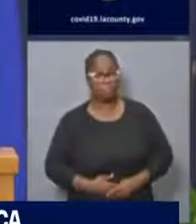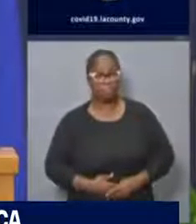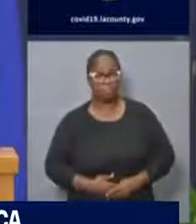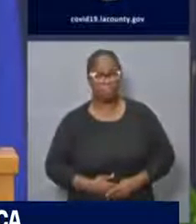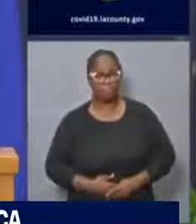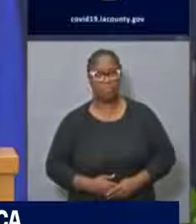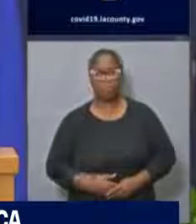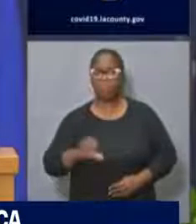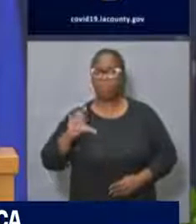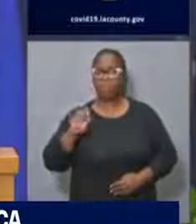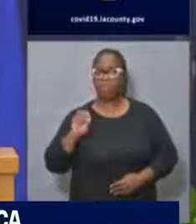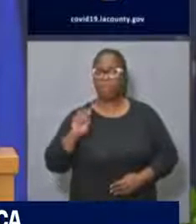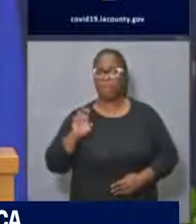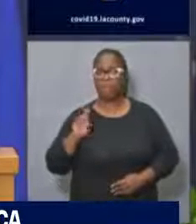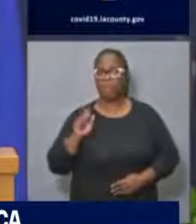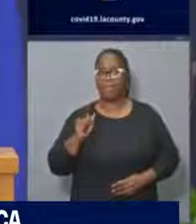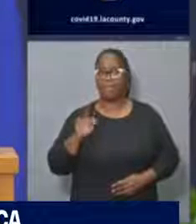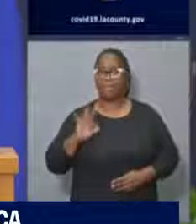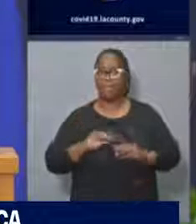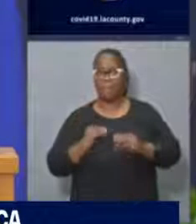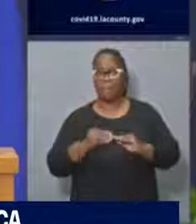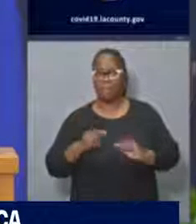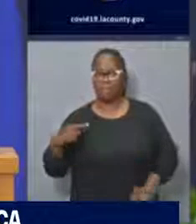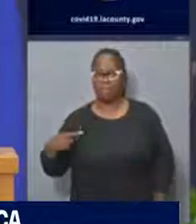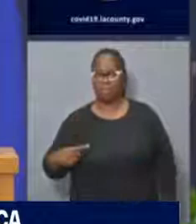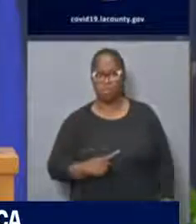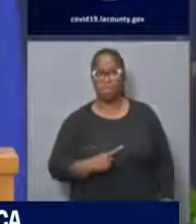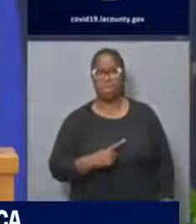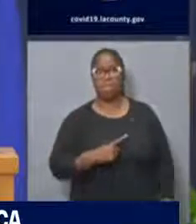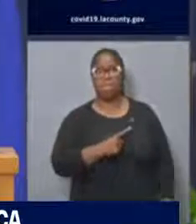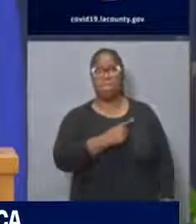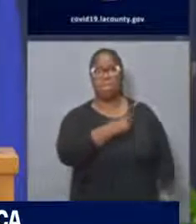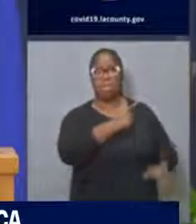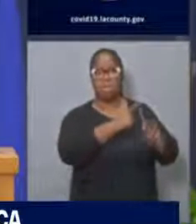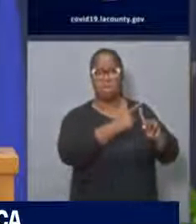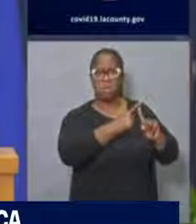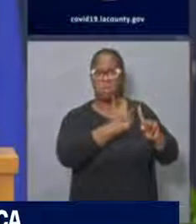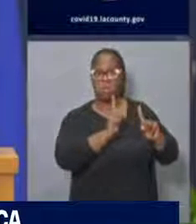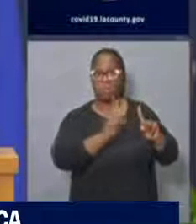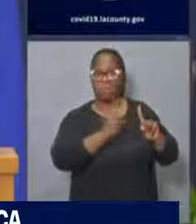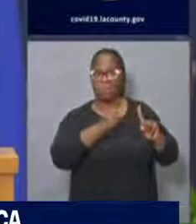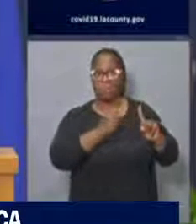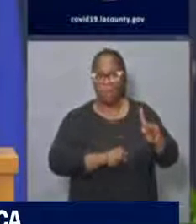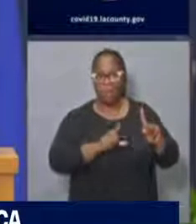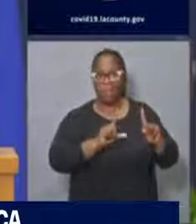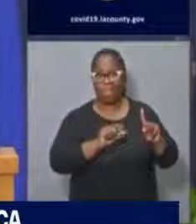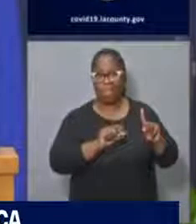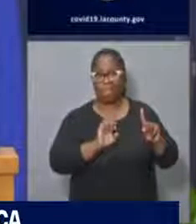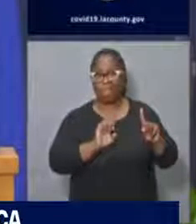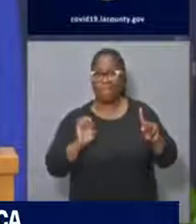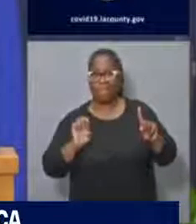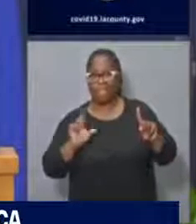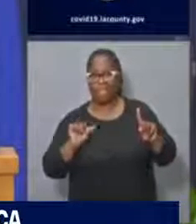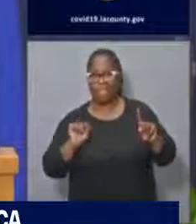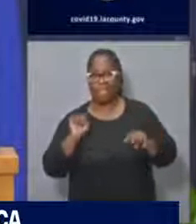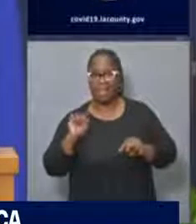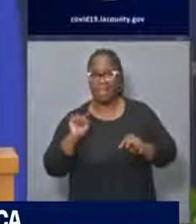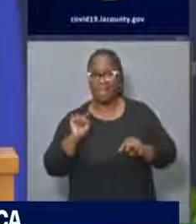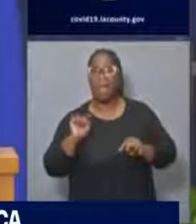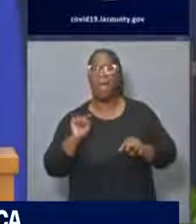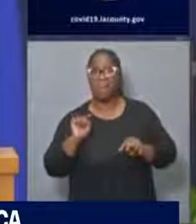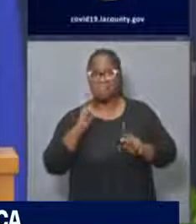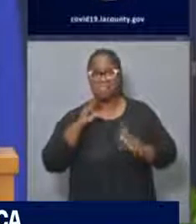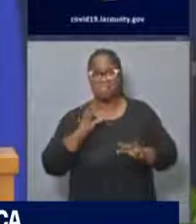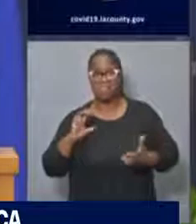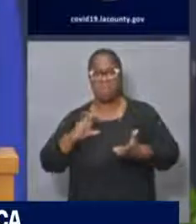the rise in COVID-19 numbers that we saw in communities South and East LA, we effectively partnered with the United